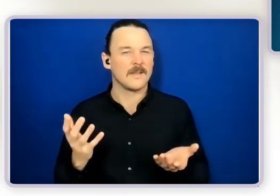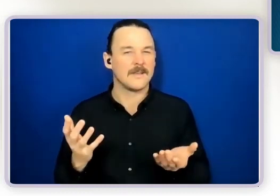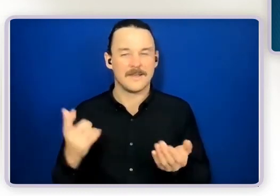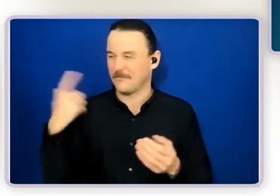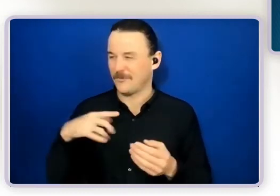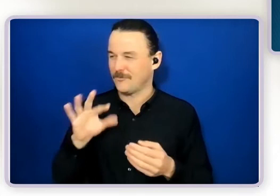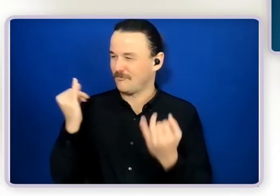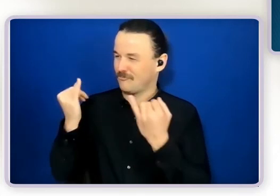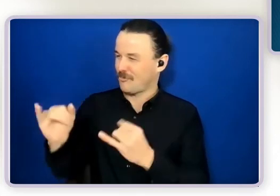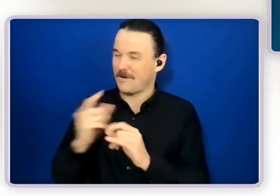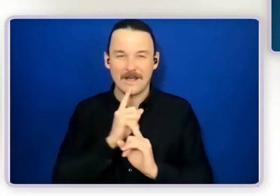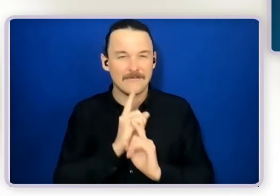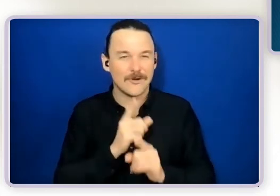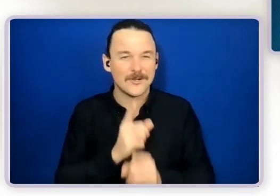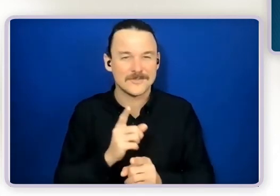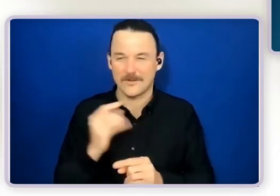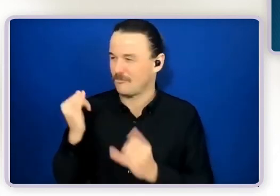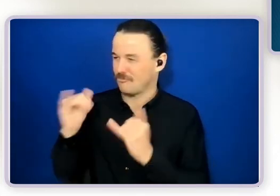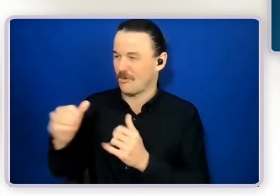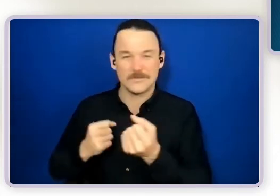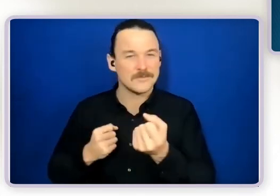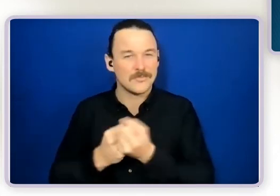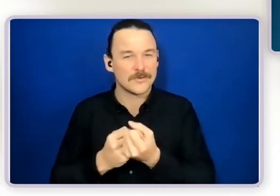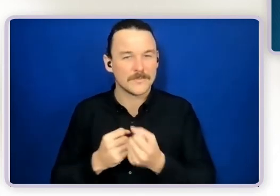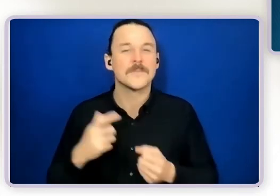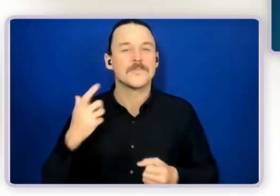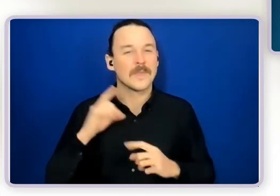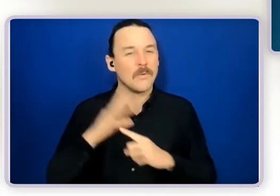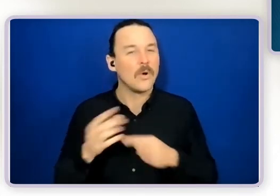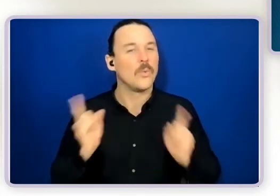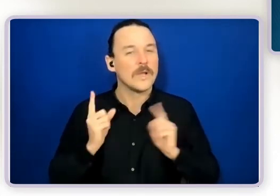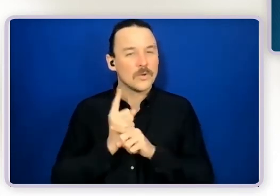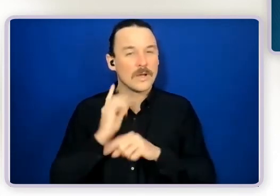about the quality of all of these behaviour supports and the people.